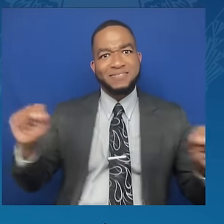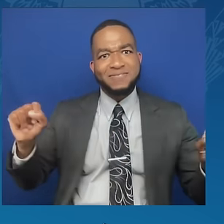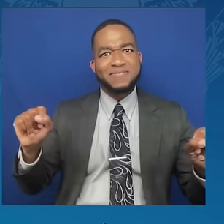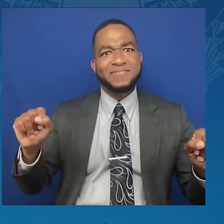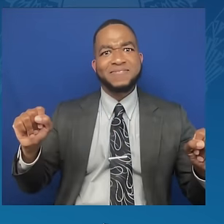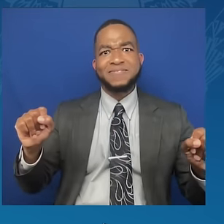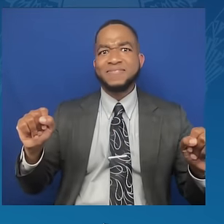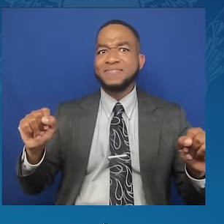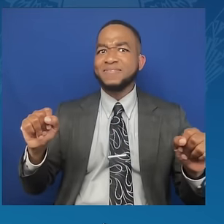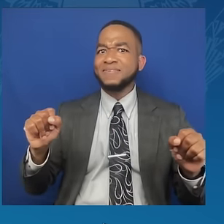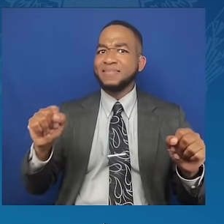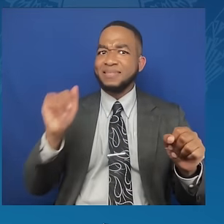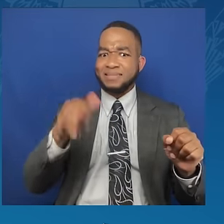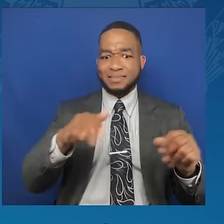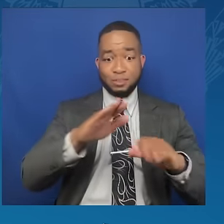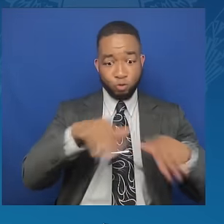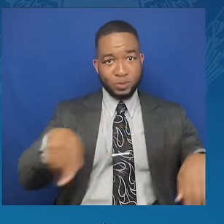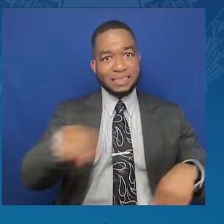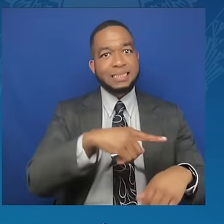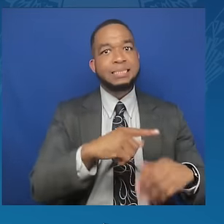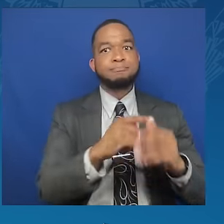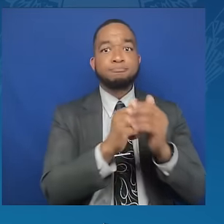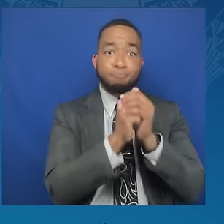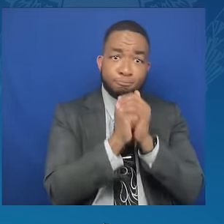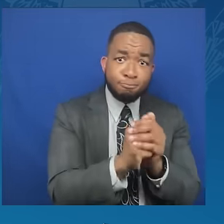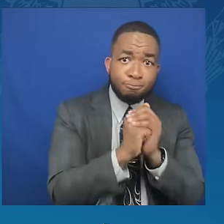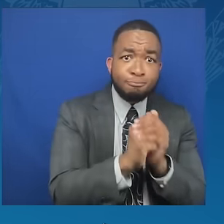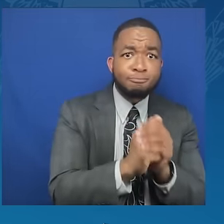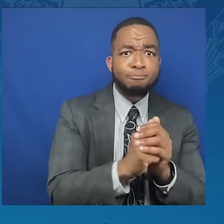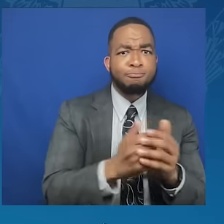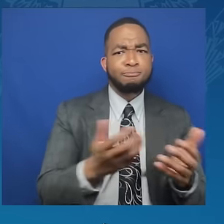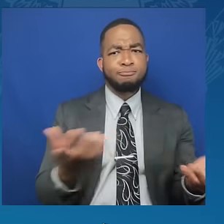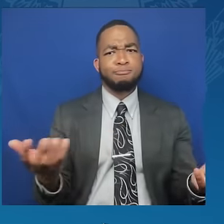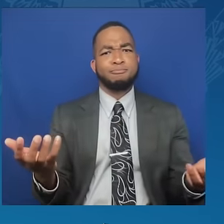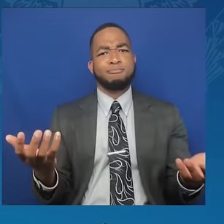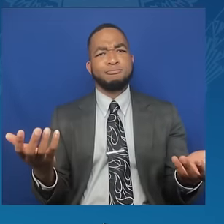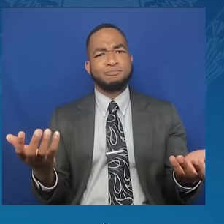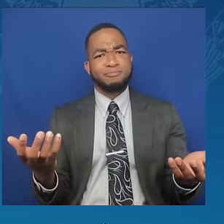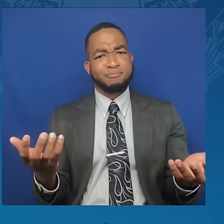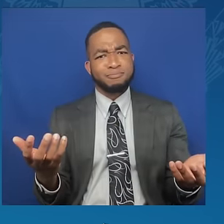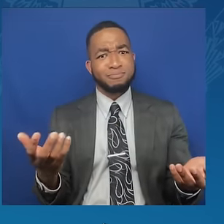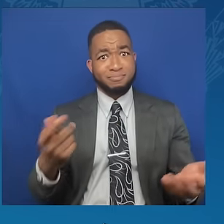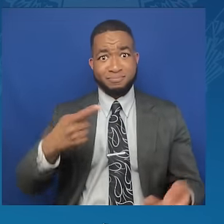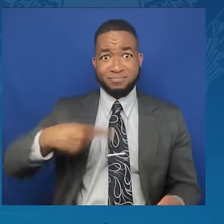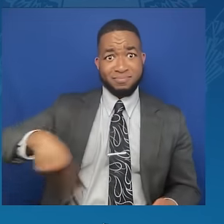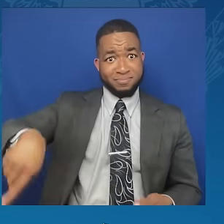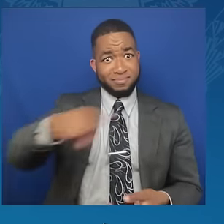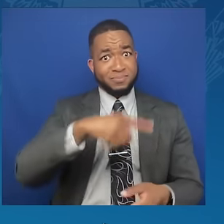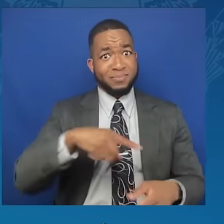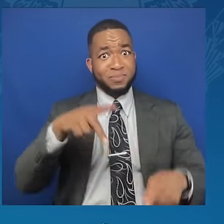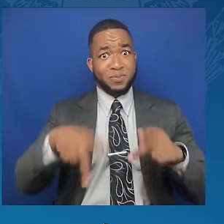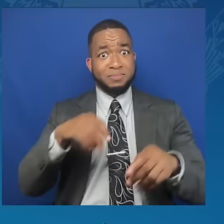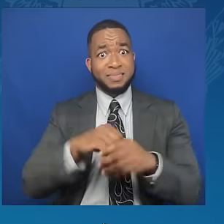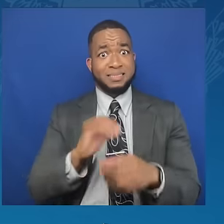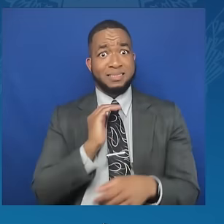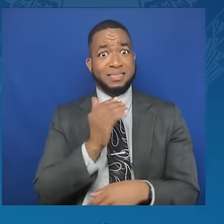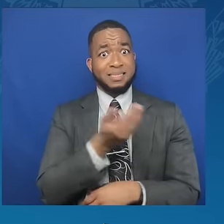Freedom. That every person in our nation has a right to be free to love who they love openly and with